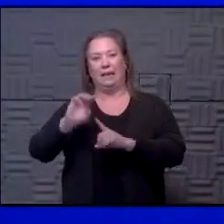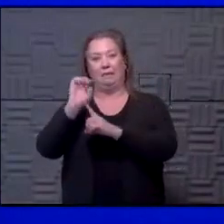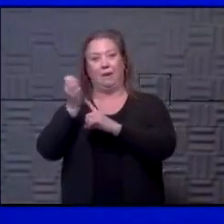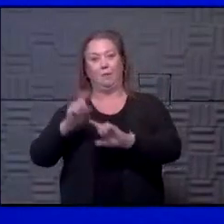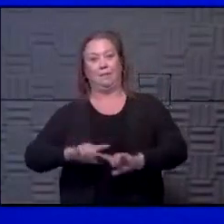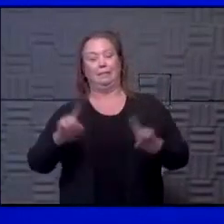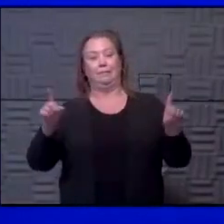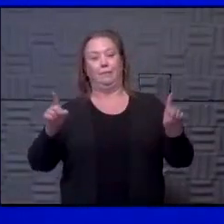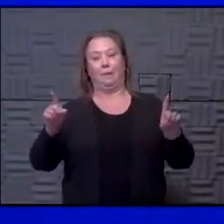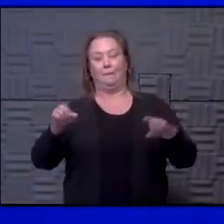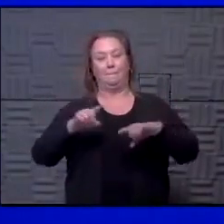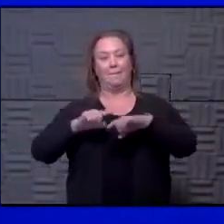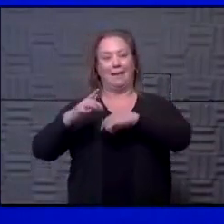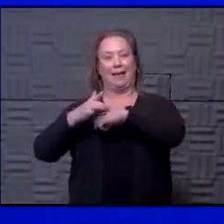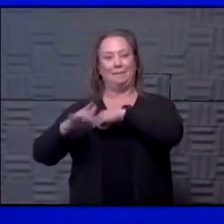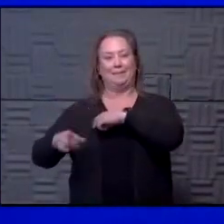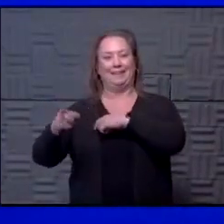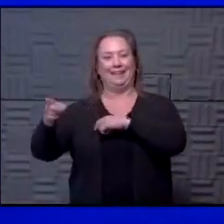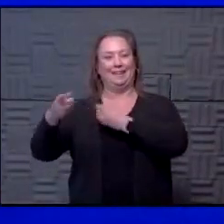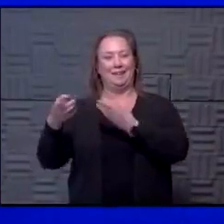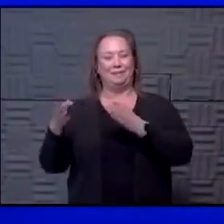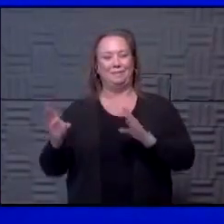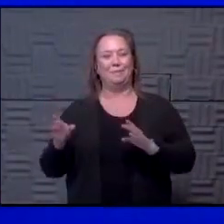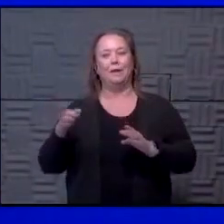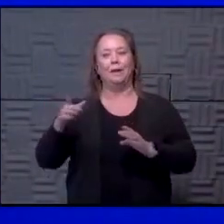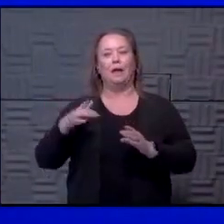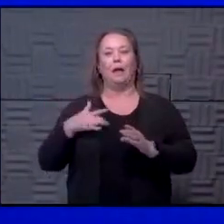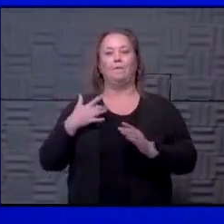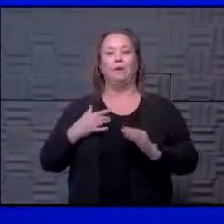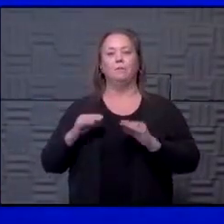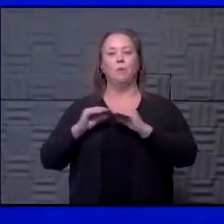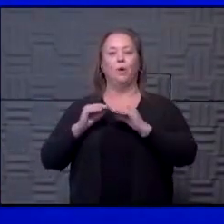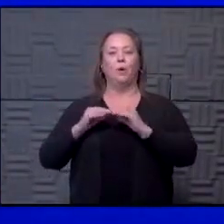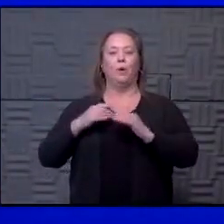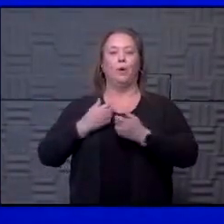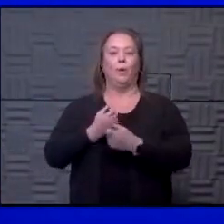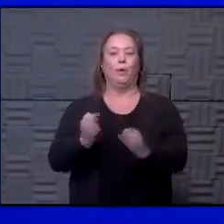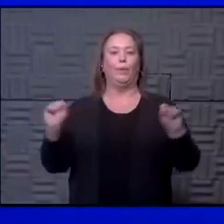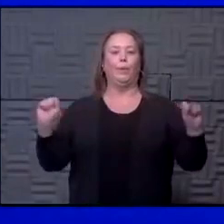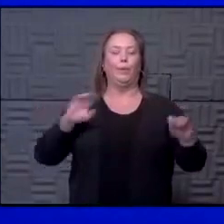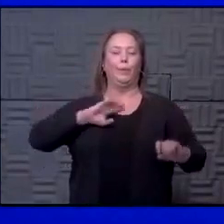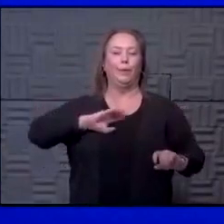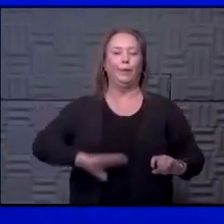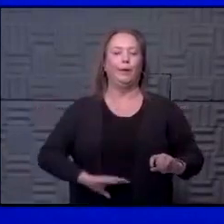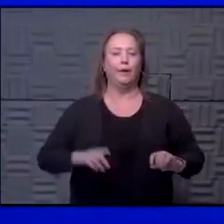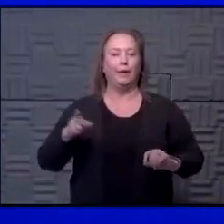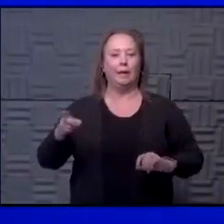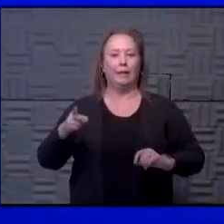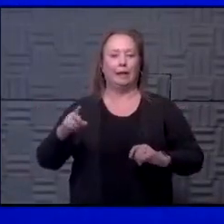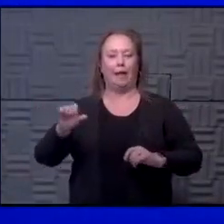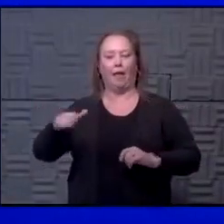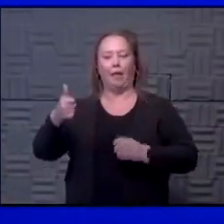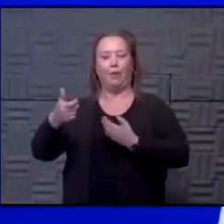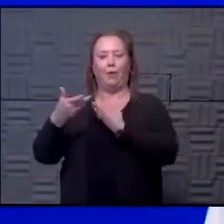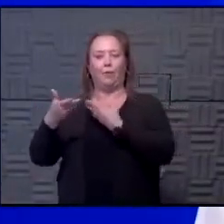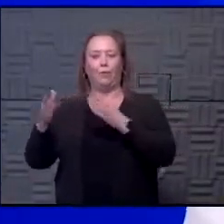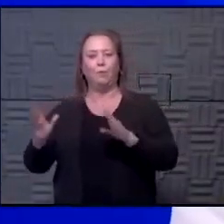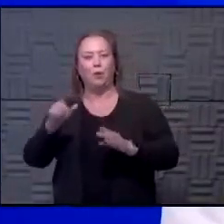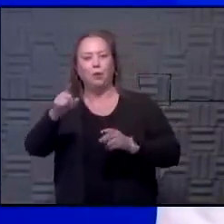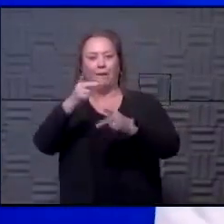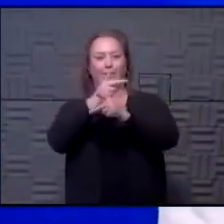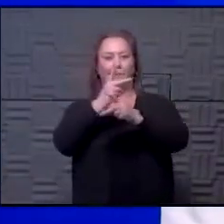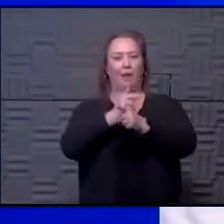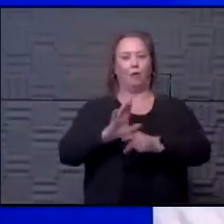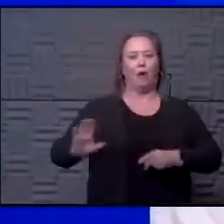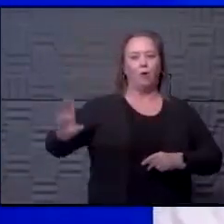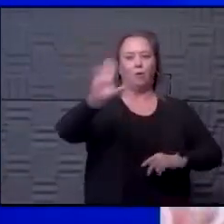what? Pretty empty. Sat in that room. Made me feel much more comfortable to be in that room. And I think that you got to figure out what your